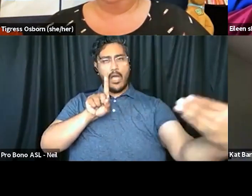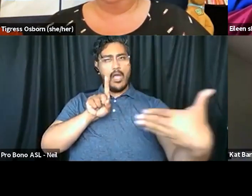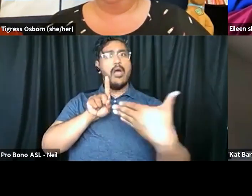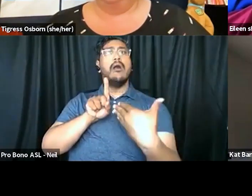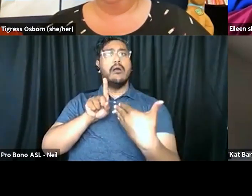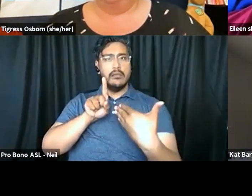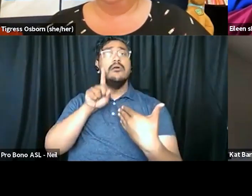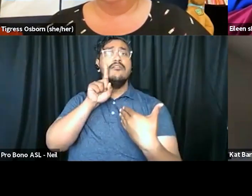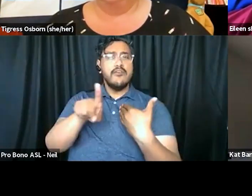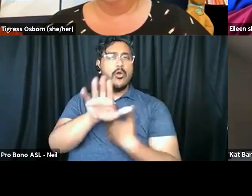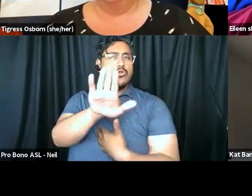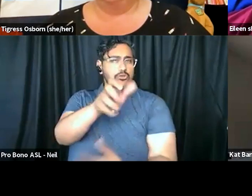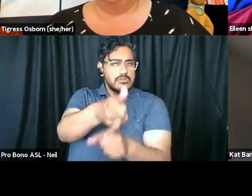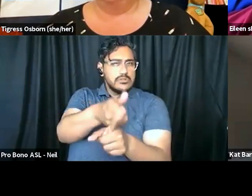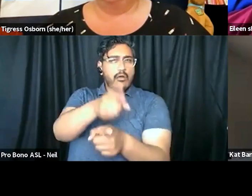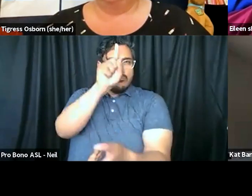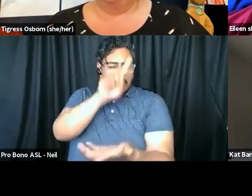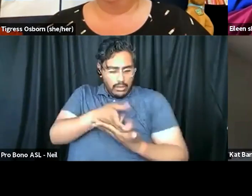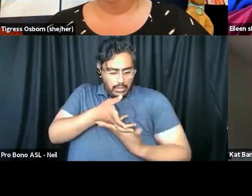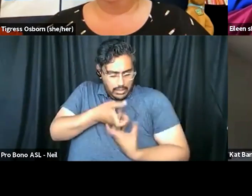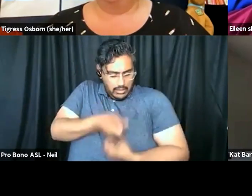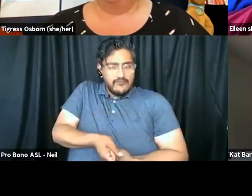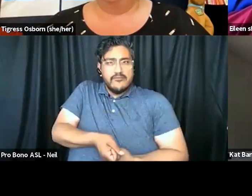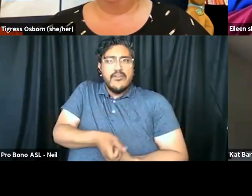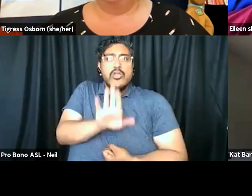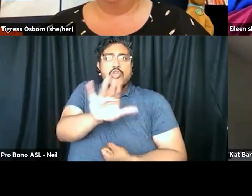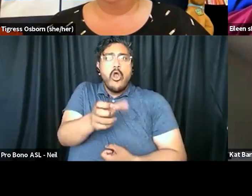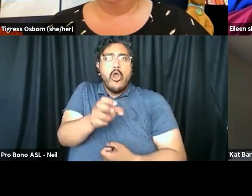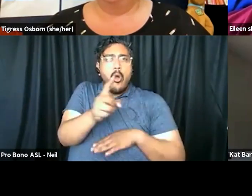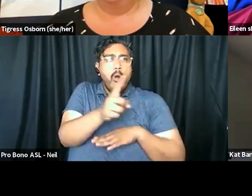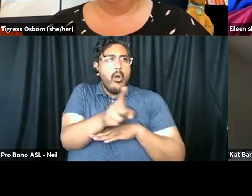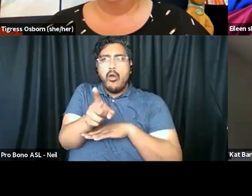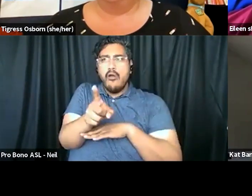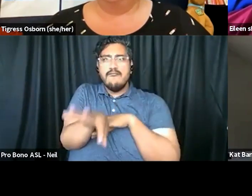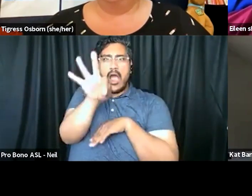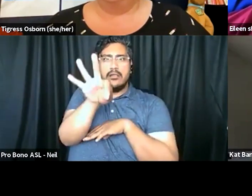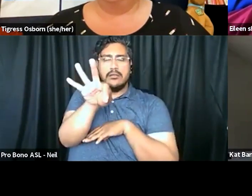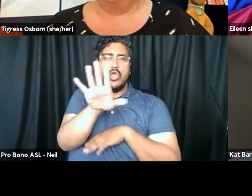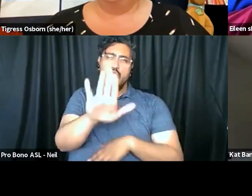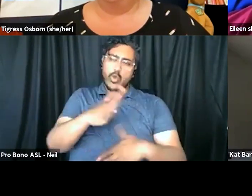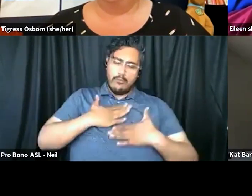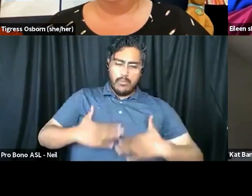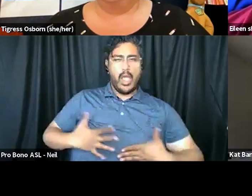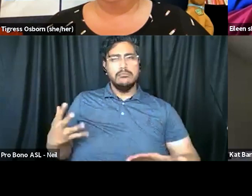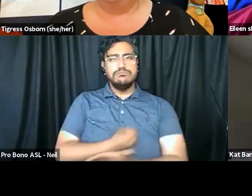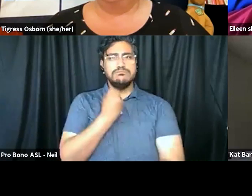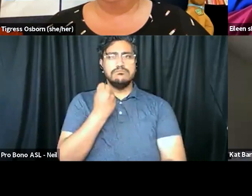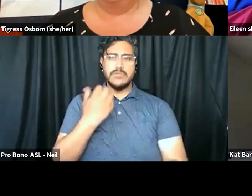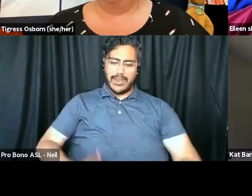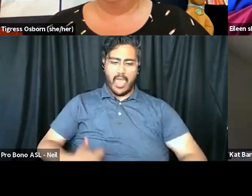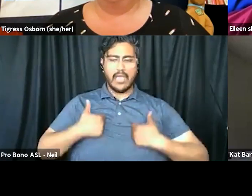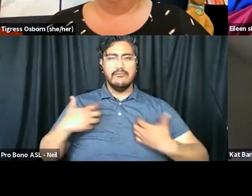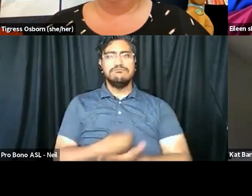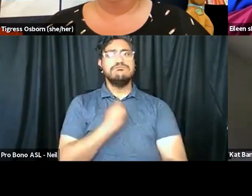in yourself, to be your own compass, to own your body and your life? That is